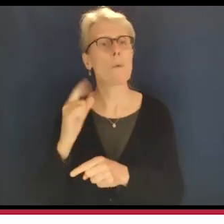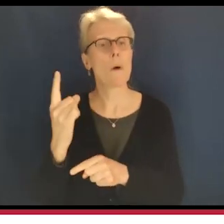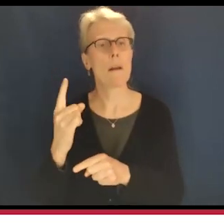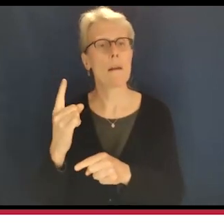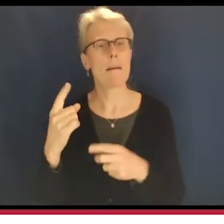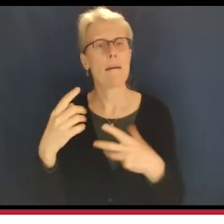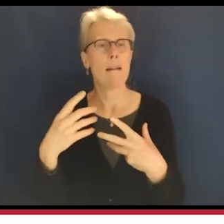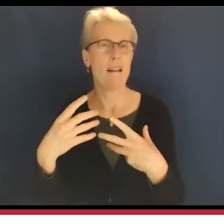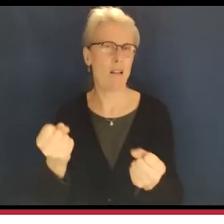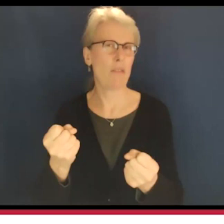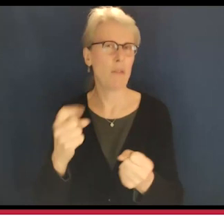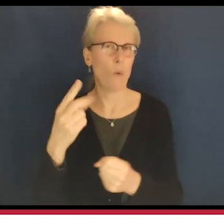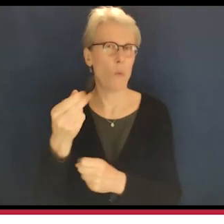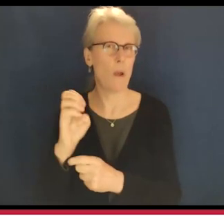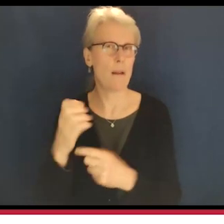that